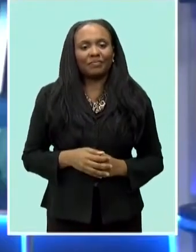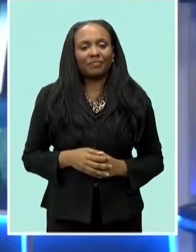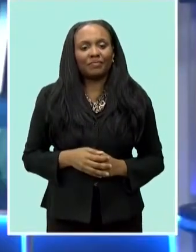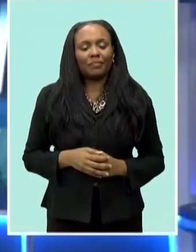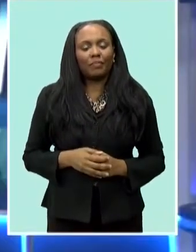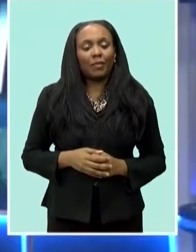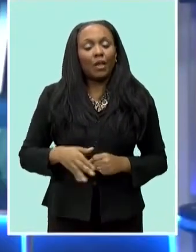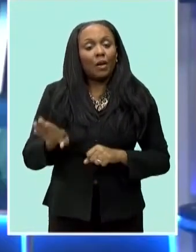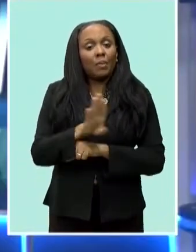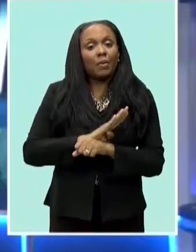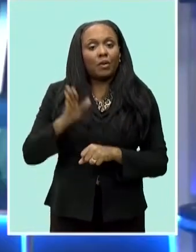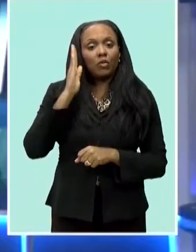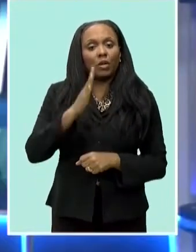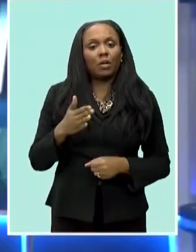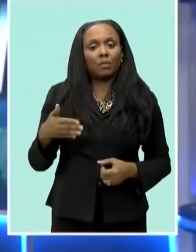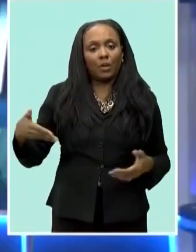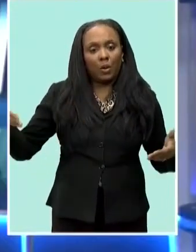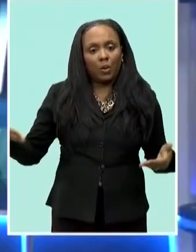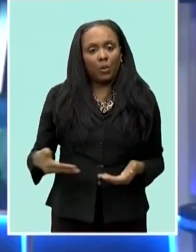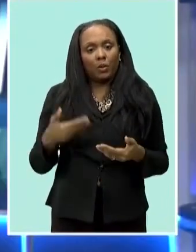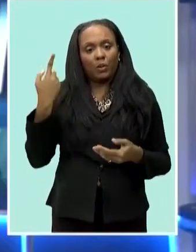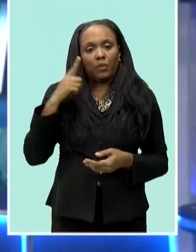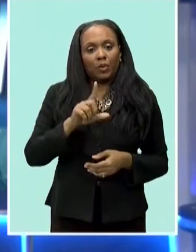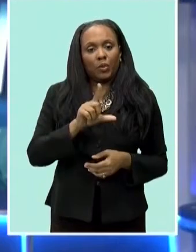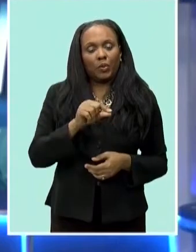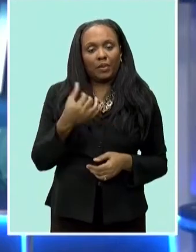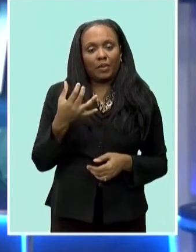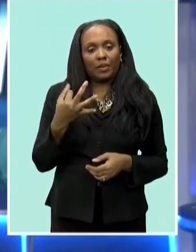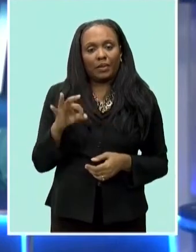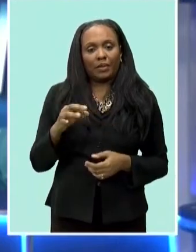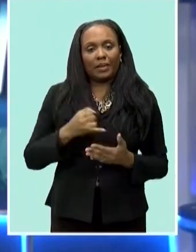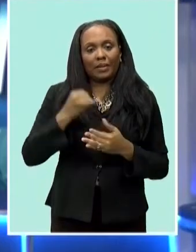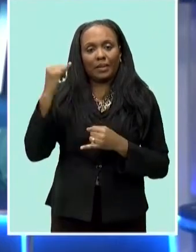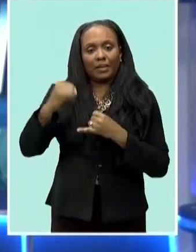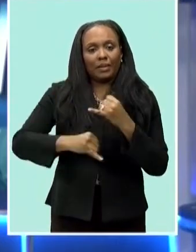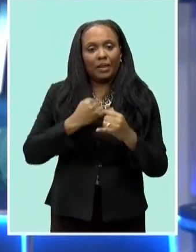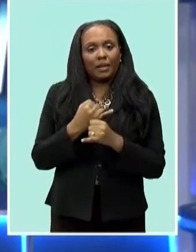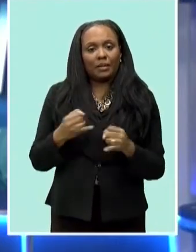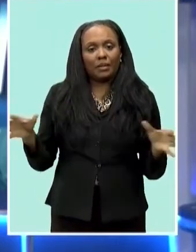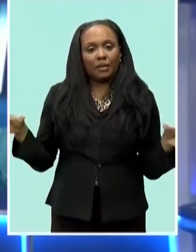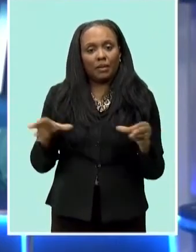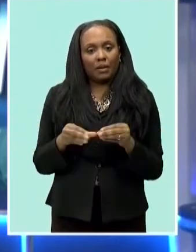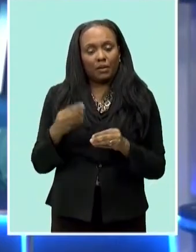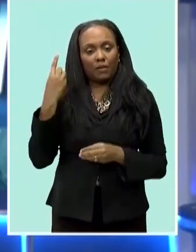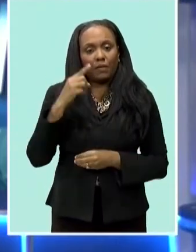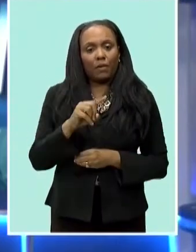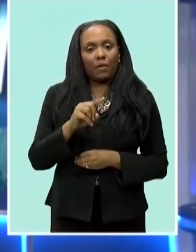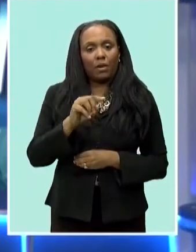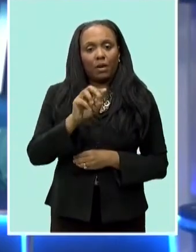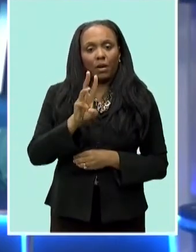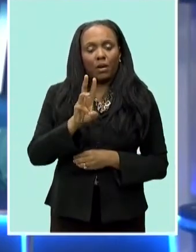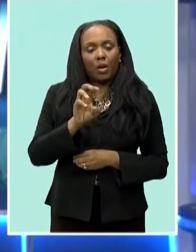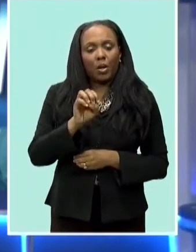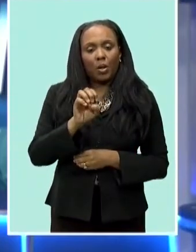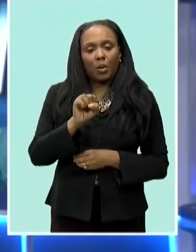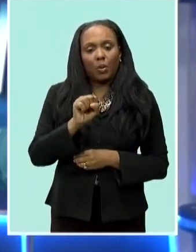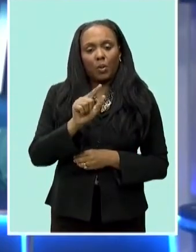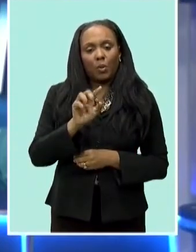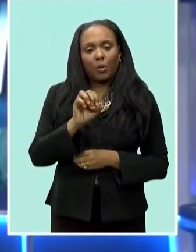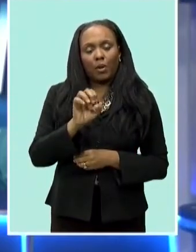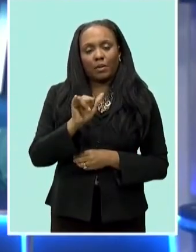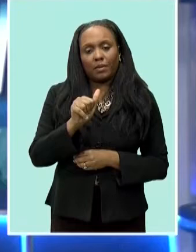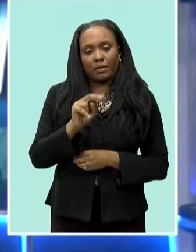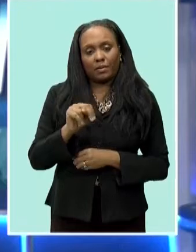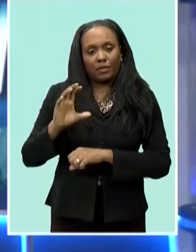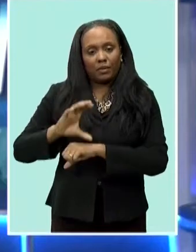is playing host to the 2019 International Conference of the Wesleyan Church. Representatives drawn from dozens of countries